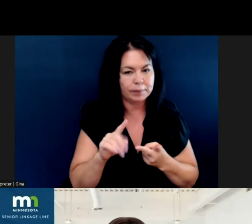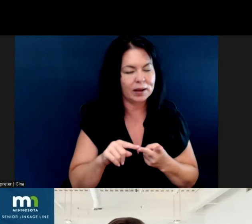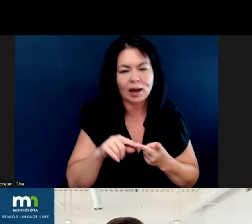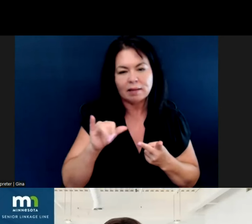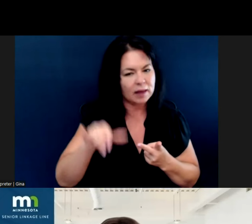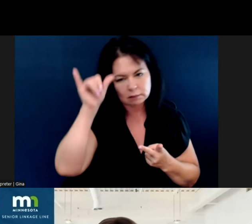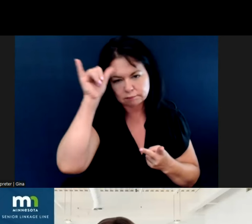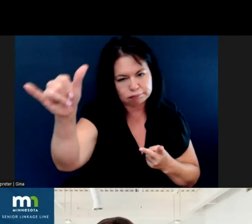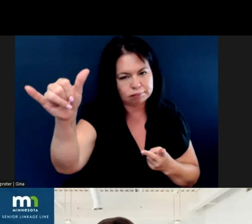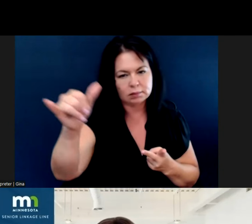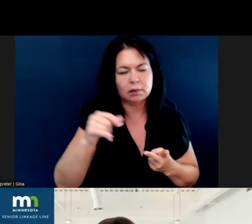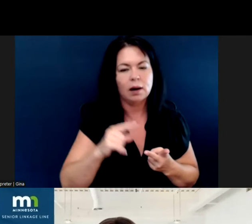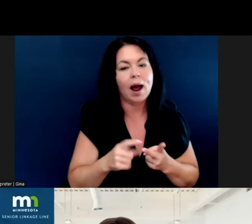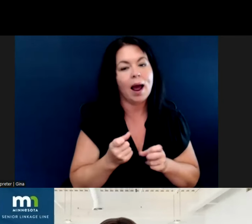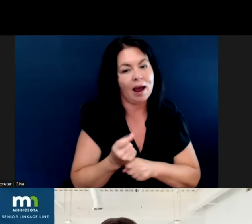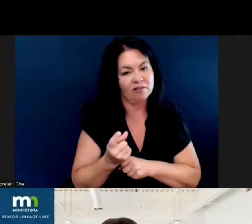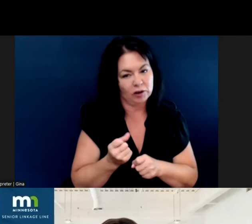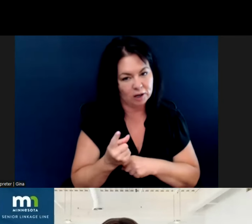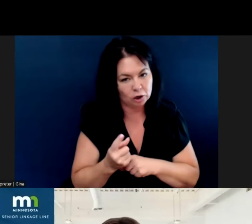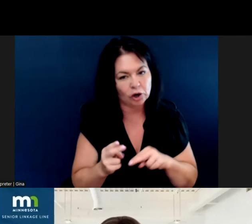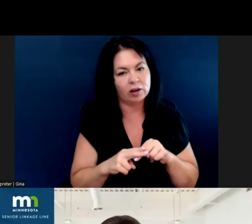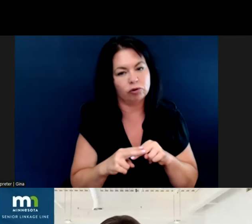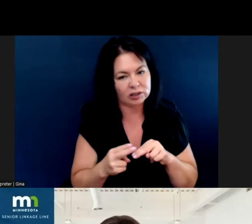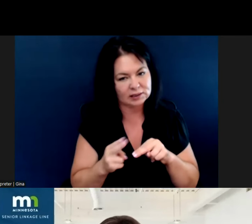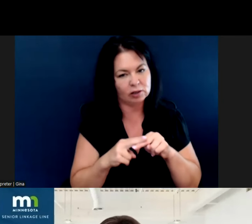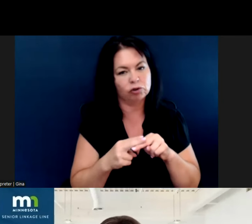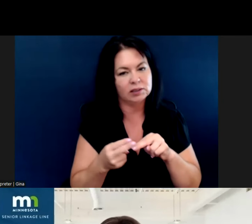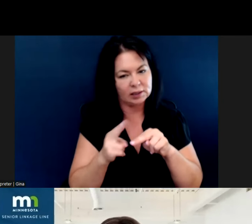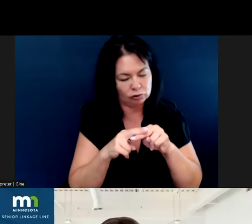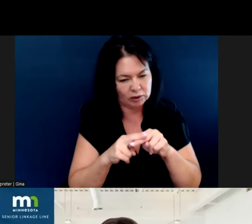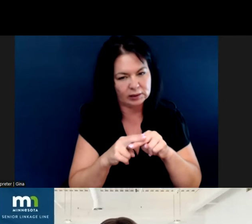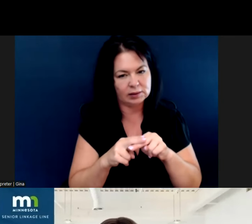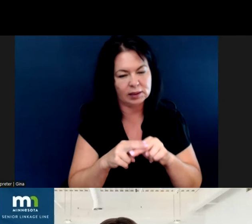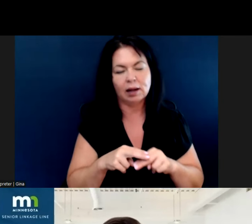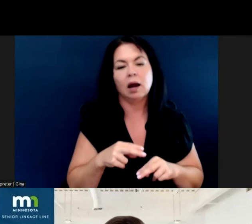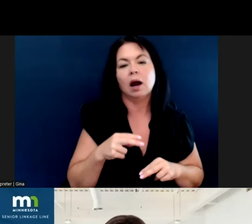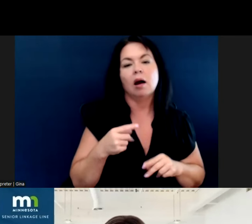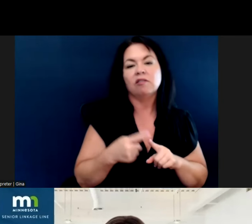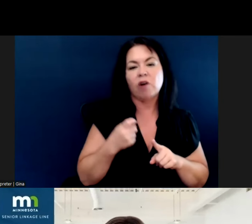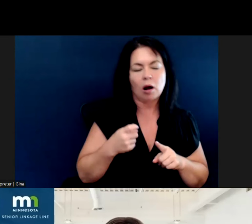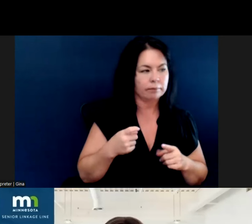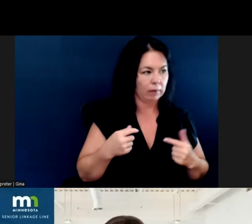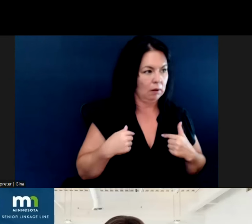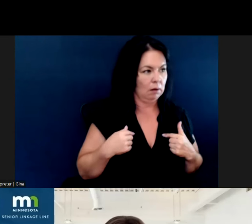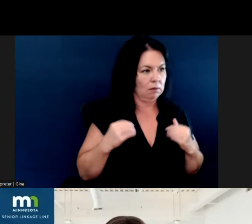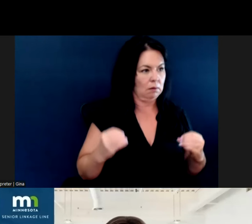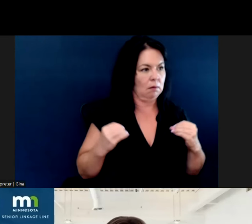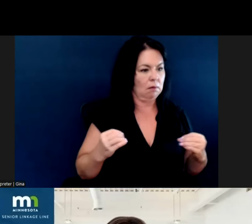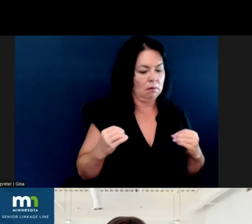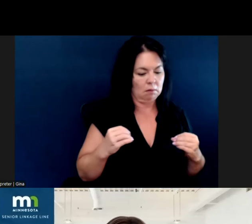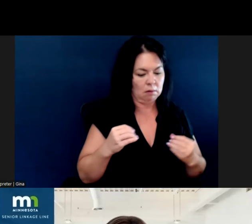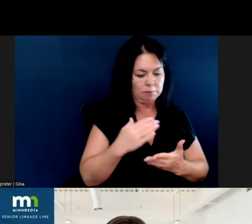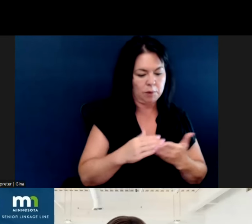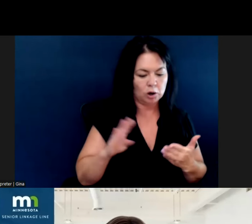does increase every year that you did not have Medicare Part B when you should have had Part B. Okay,